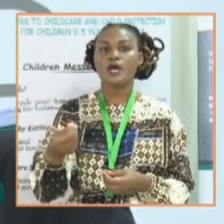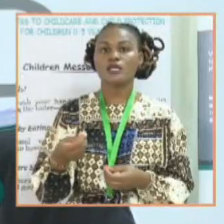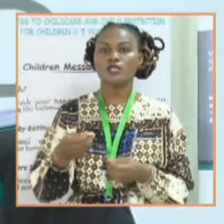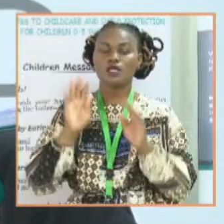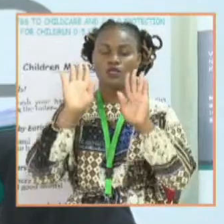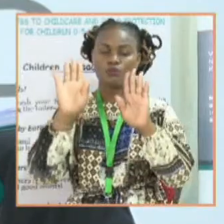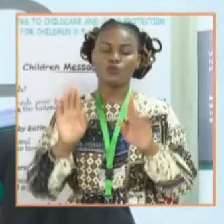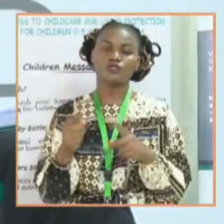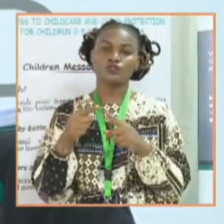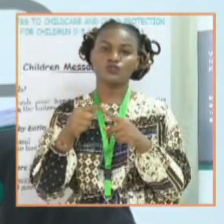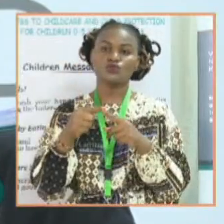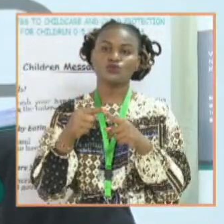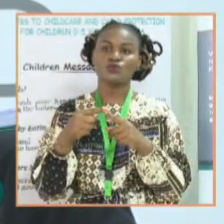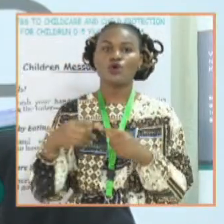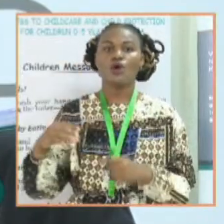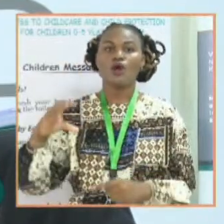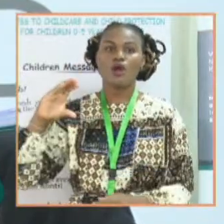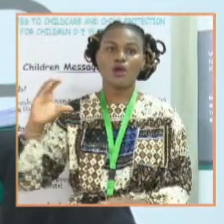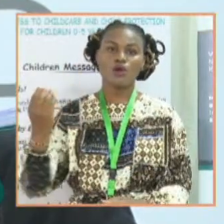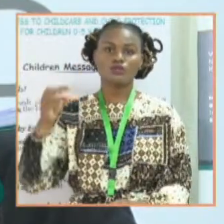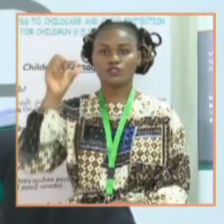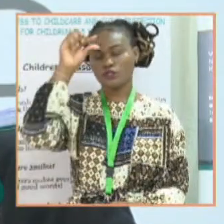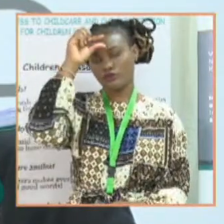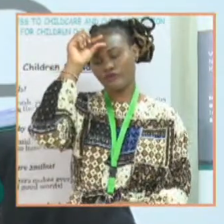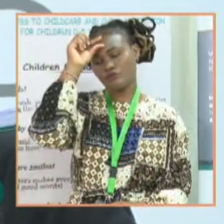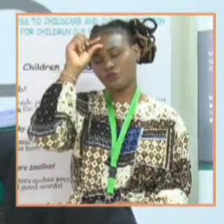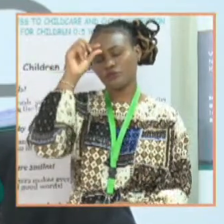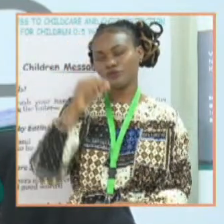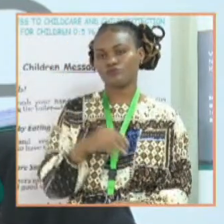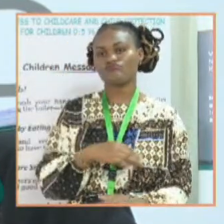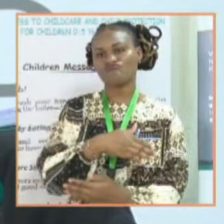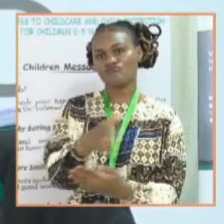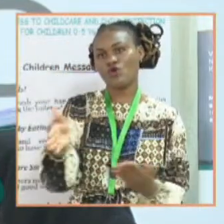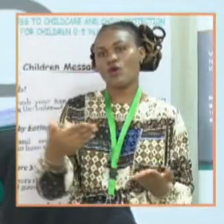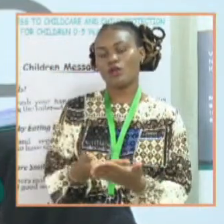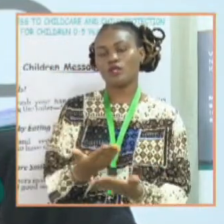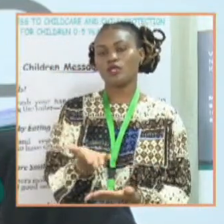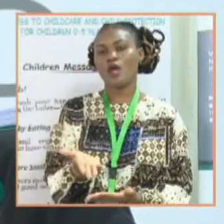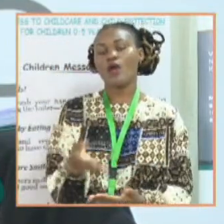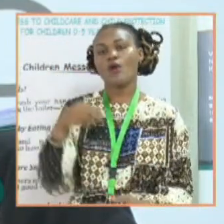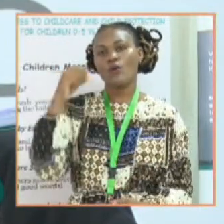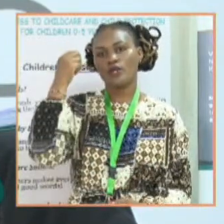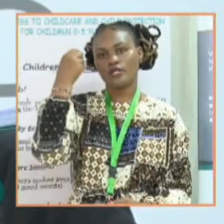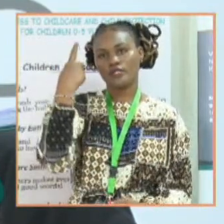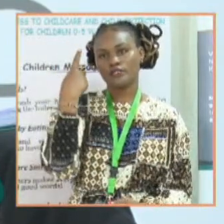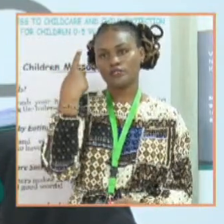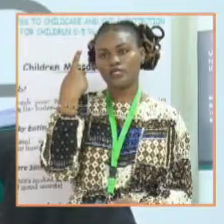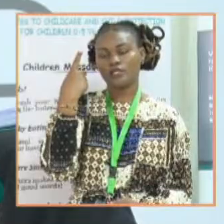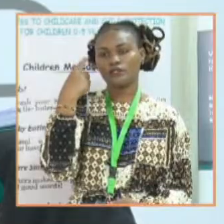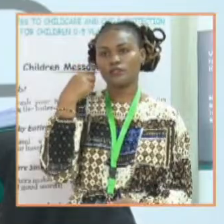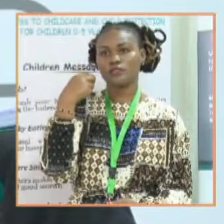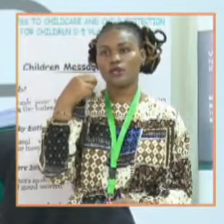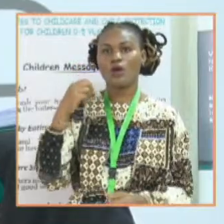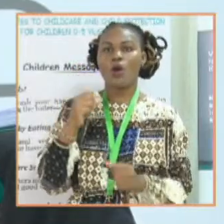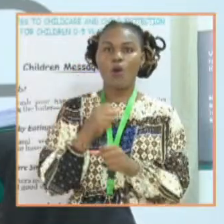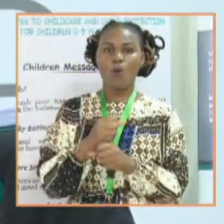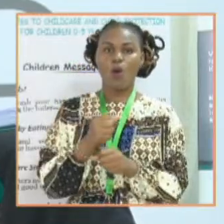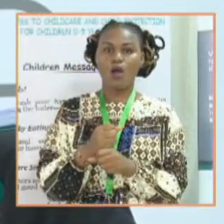maybe what Prof is explaining, we all understand the role of national government. It's more of coordination and policy